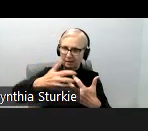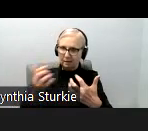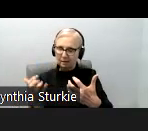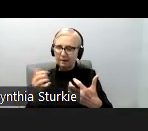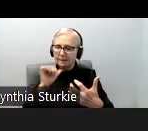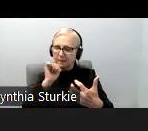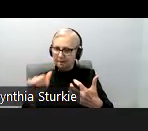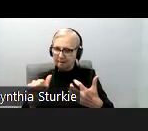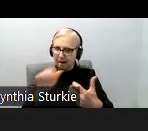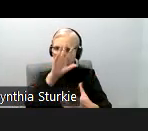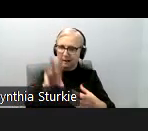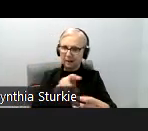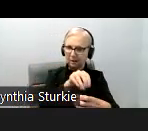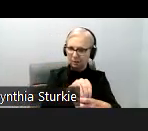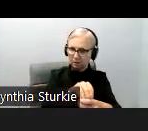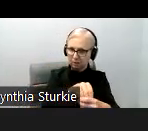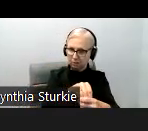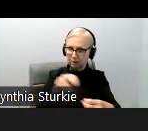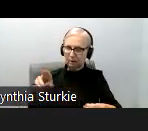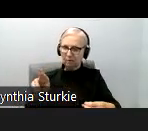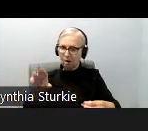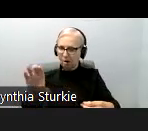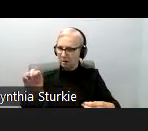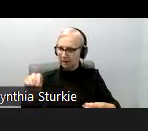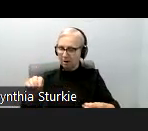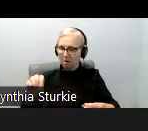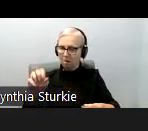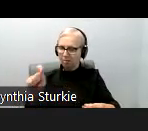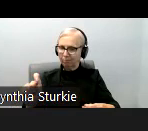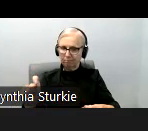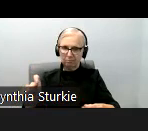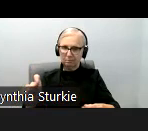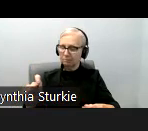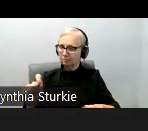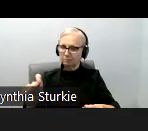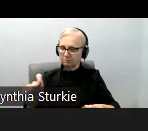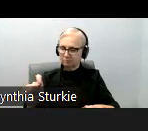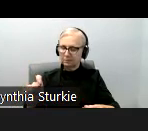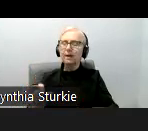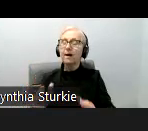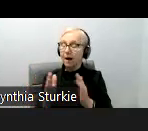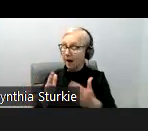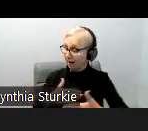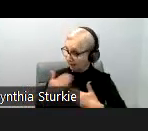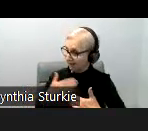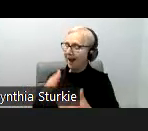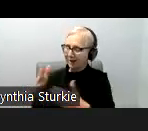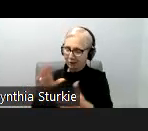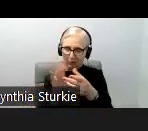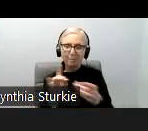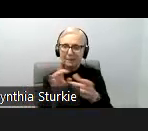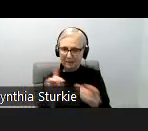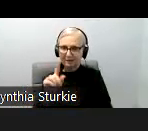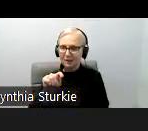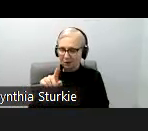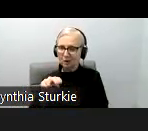not inclusive of RCOs at all? No, I'm glad you are bringing this up, Tanya.